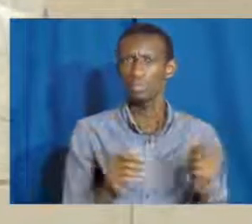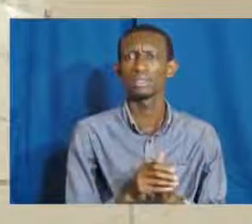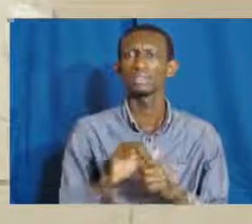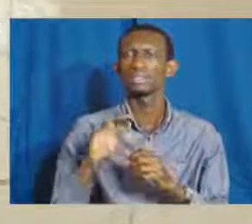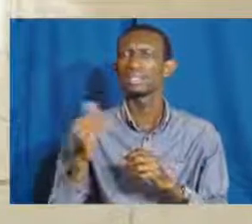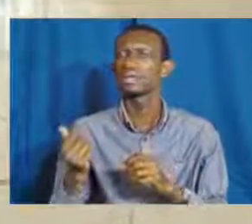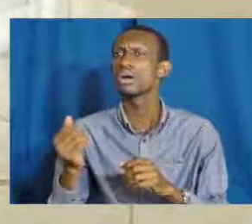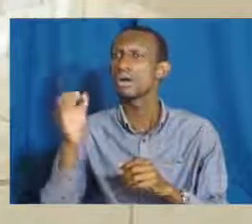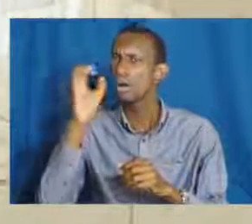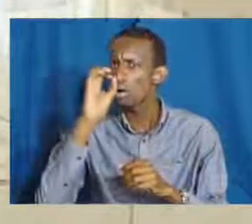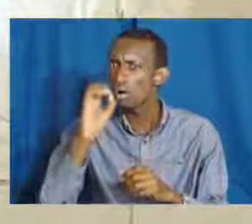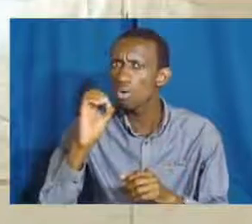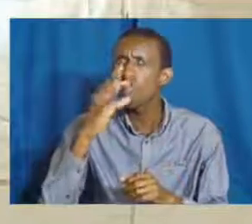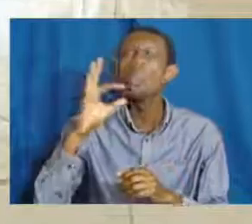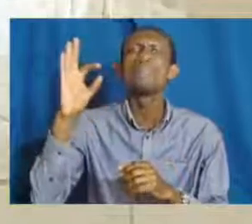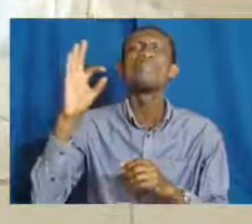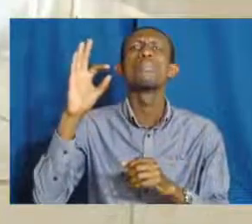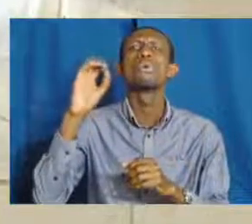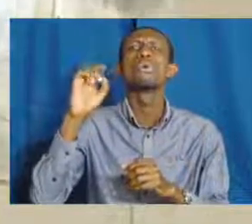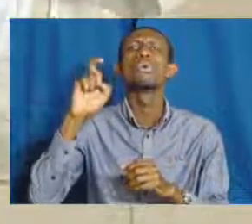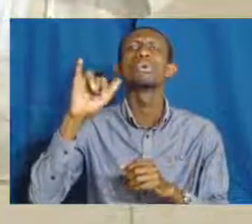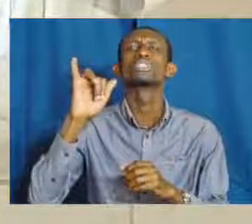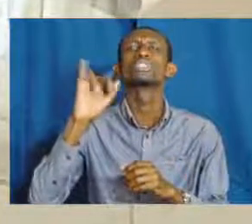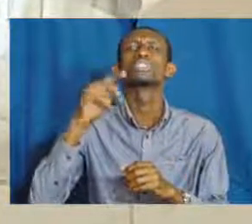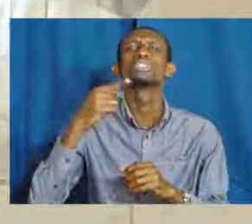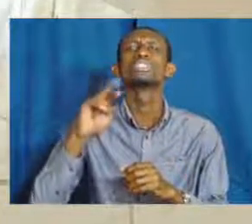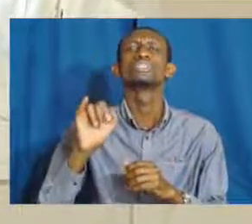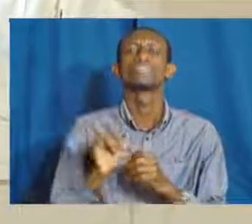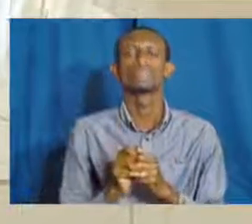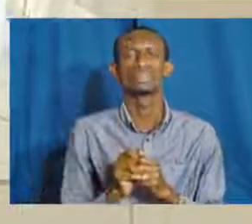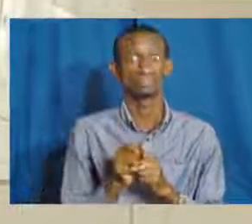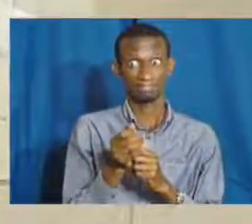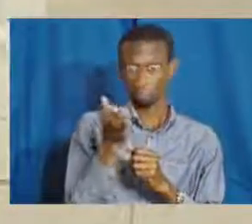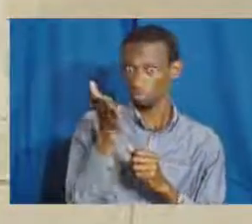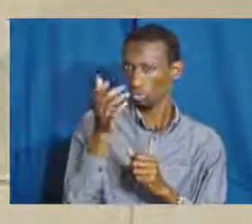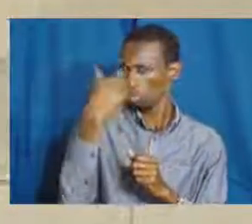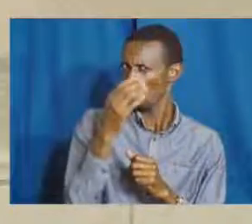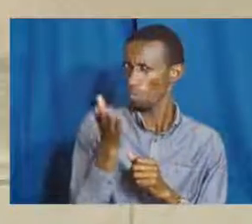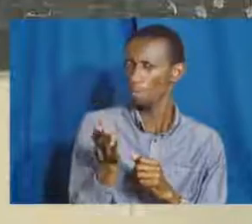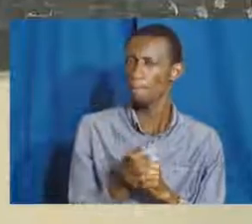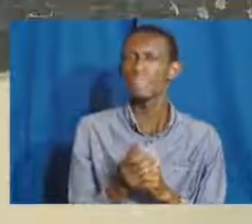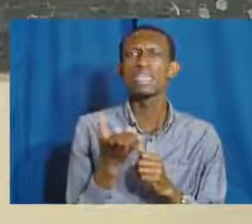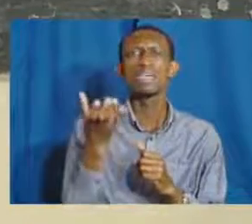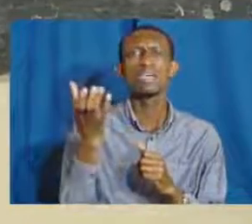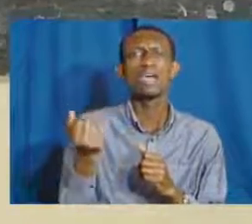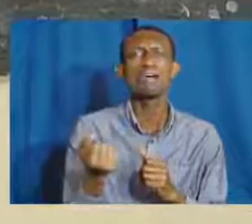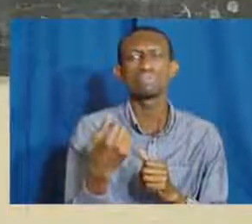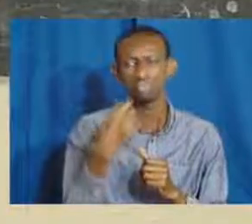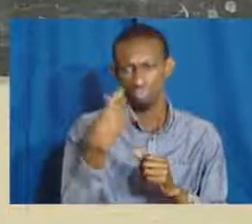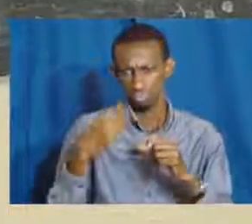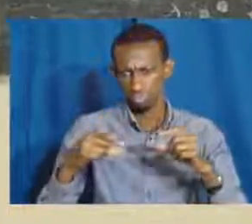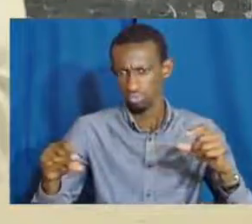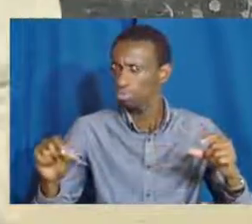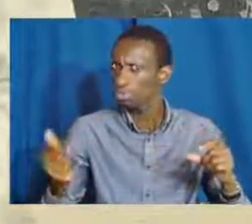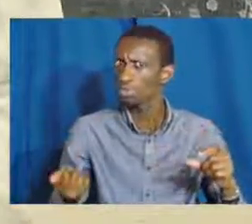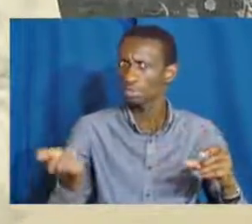how heat and light were included as elements. And then he had even some other elements that he called the earth.